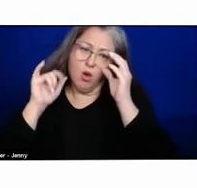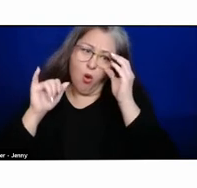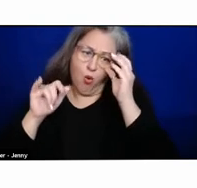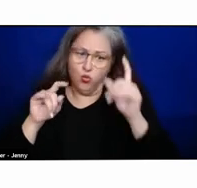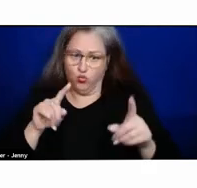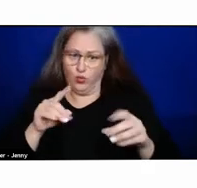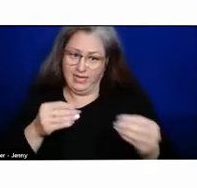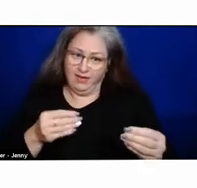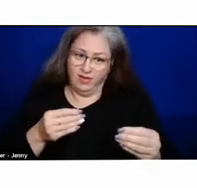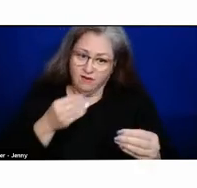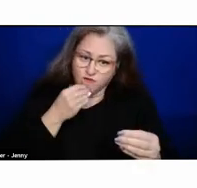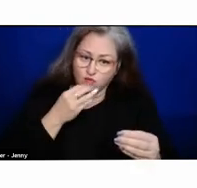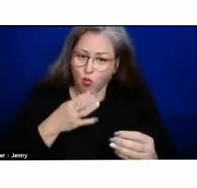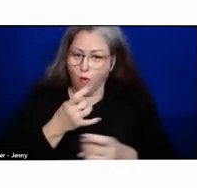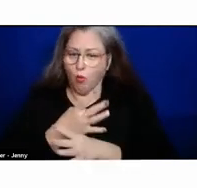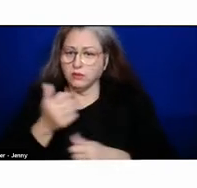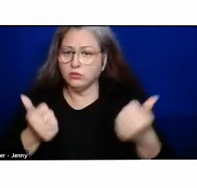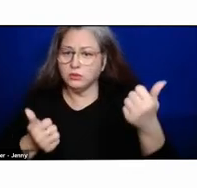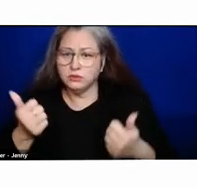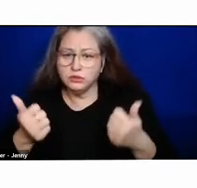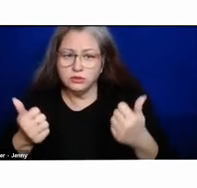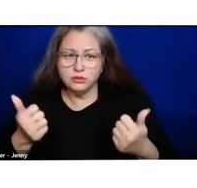are you giving us poison?